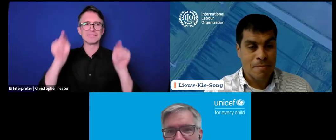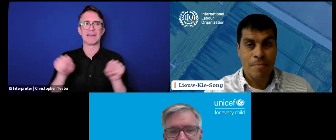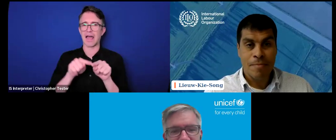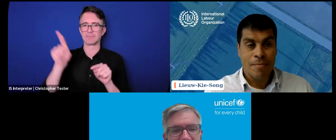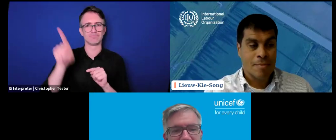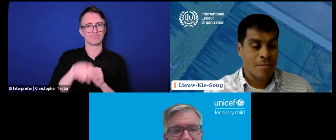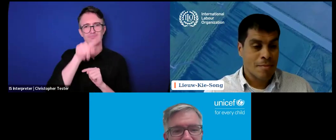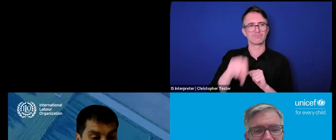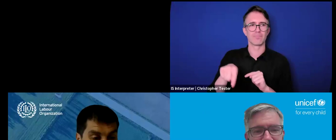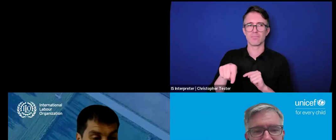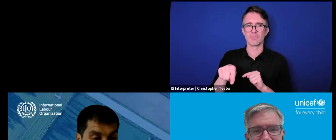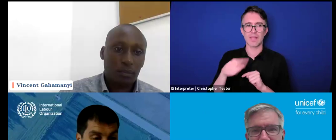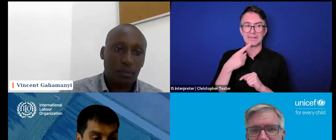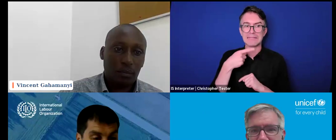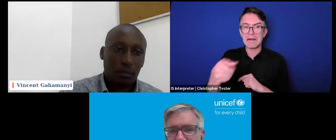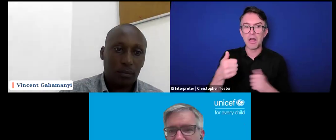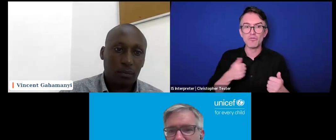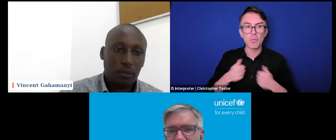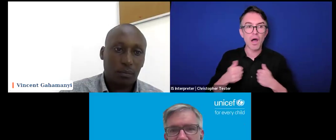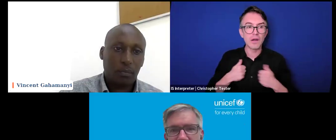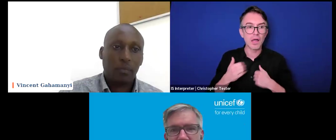I apologize.